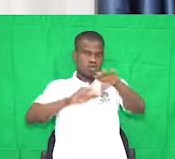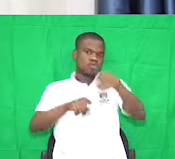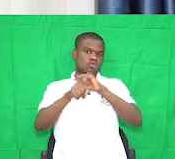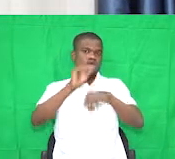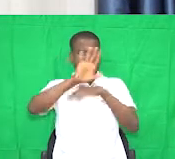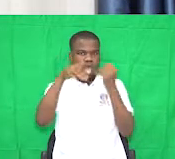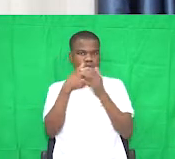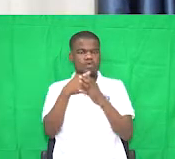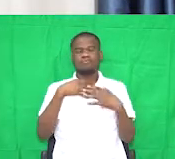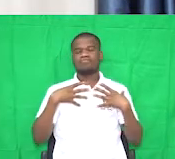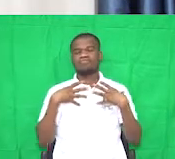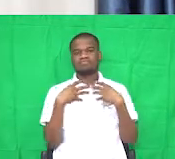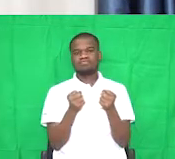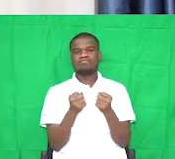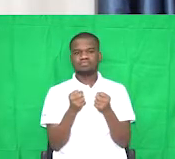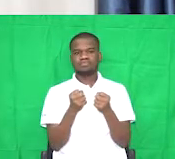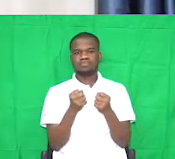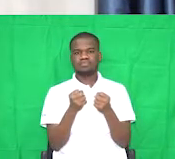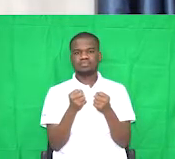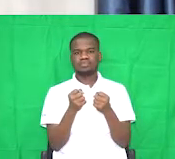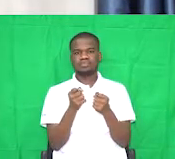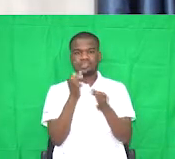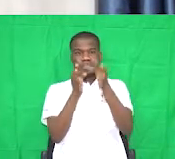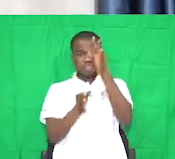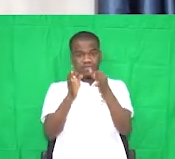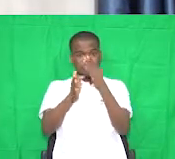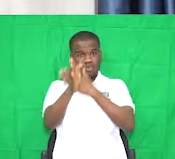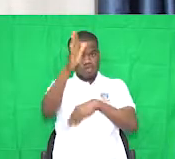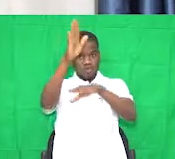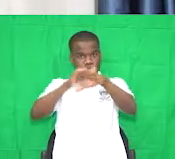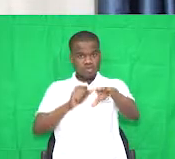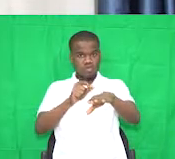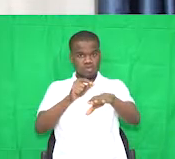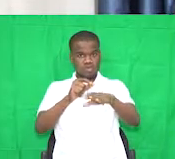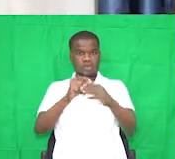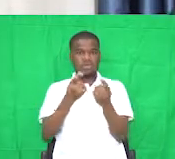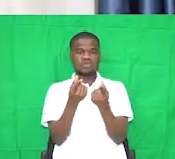calling, at any time there is a calling, there is a desire, there is passion.